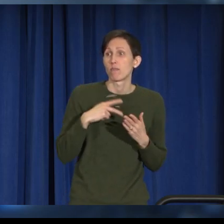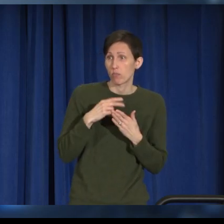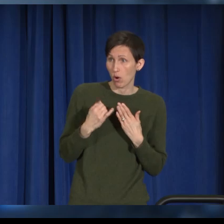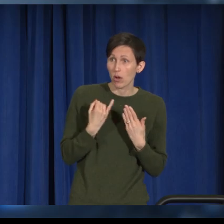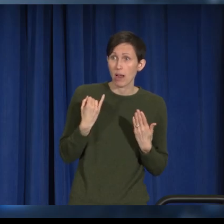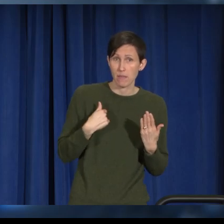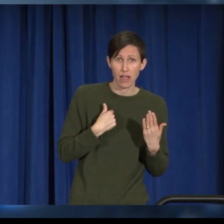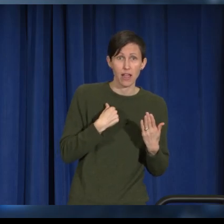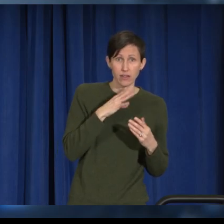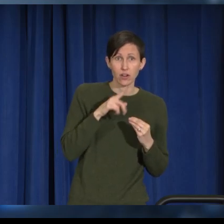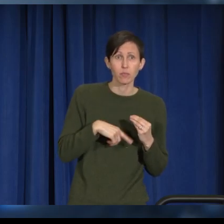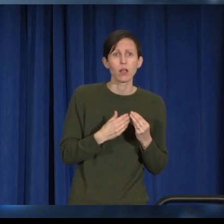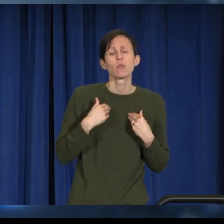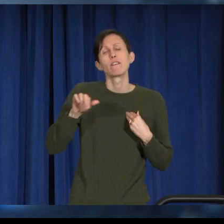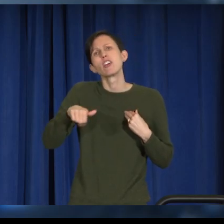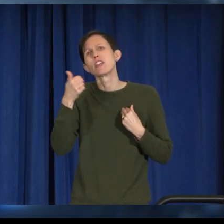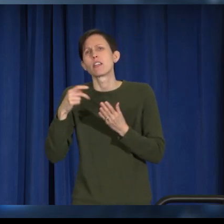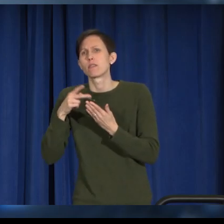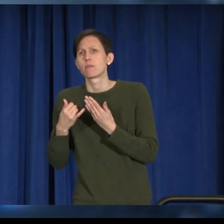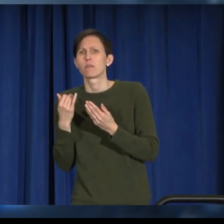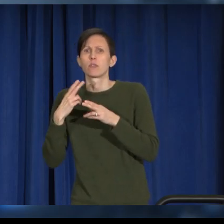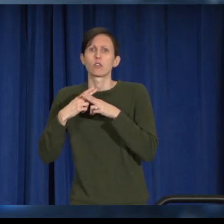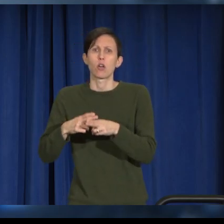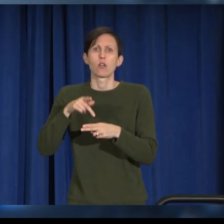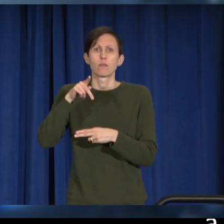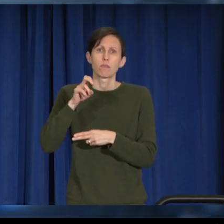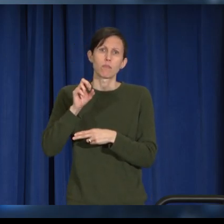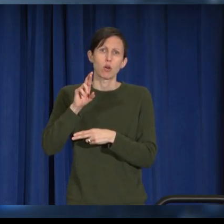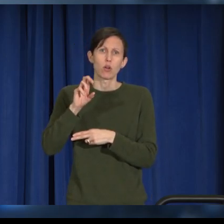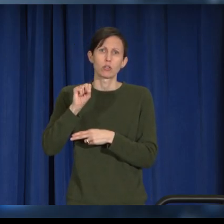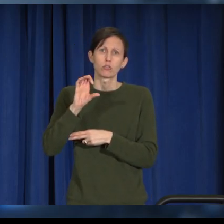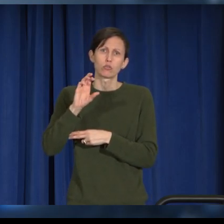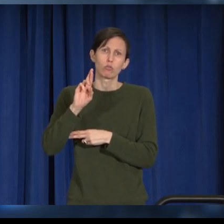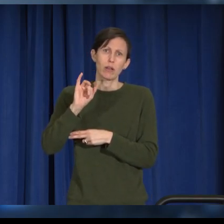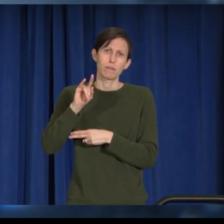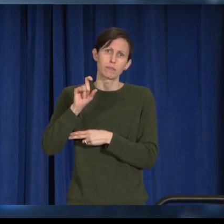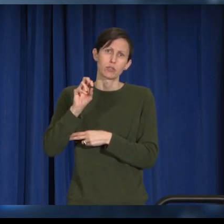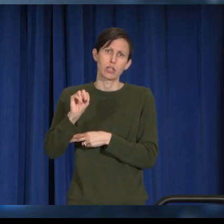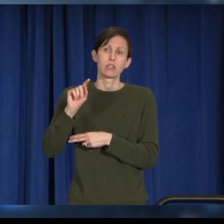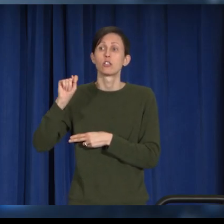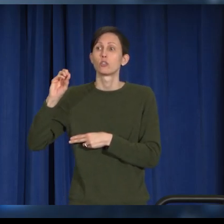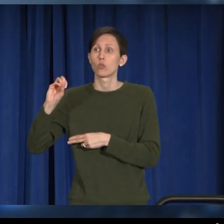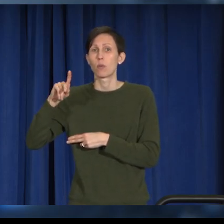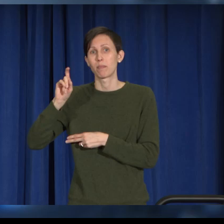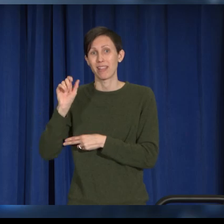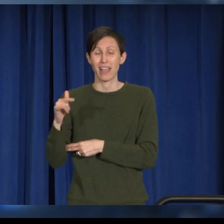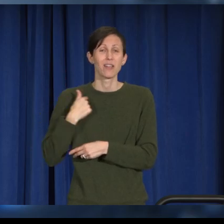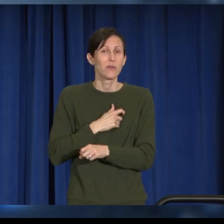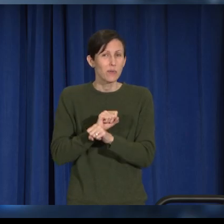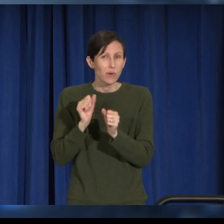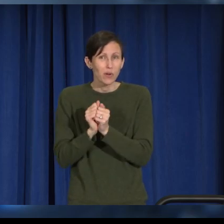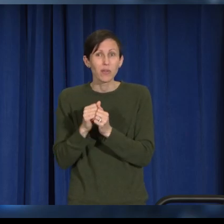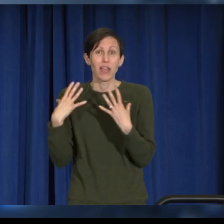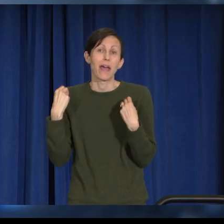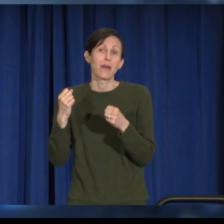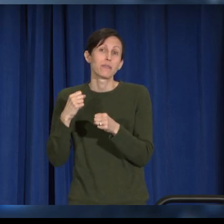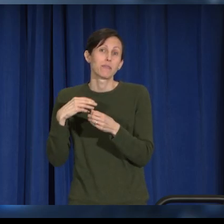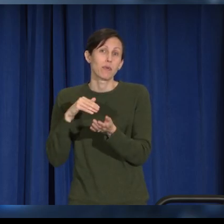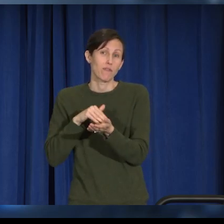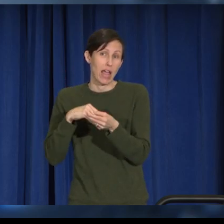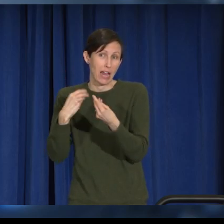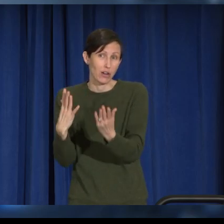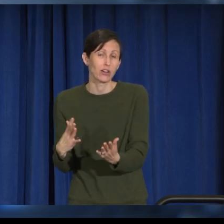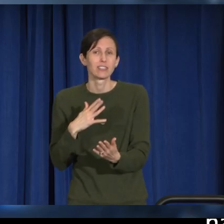about. We have another initiative called Prescription to Play, where we work with healthcare providers and medical students to then talk about how they